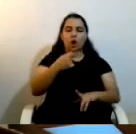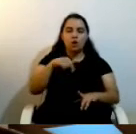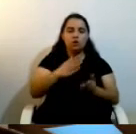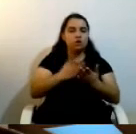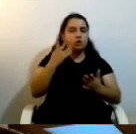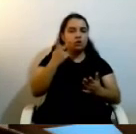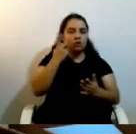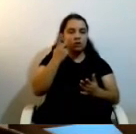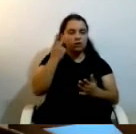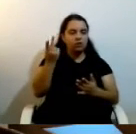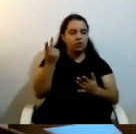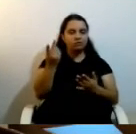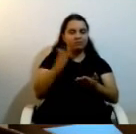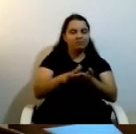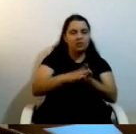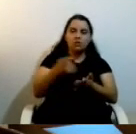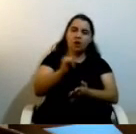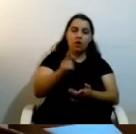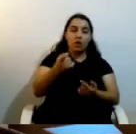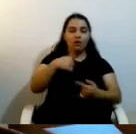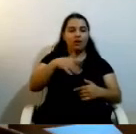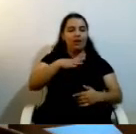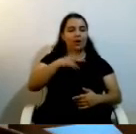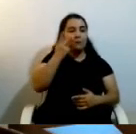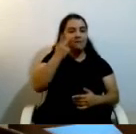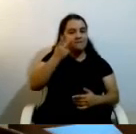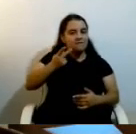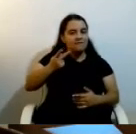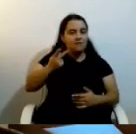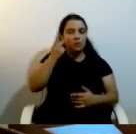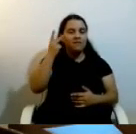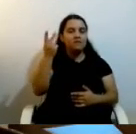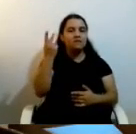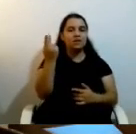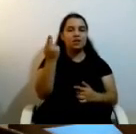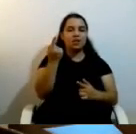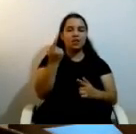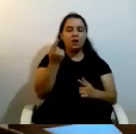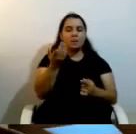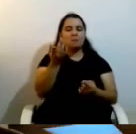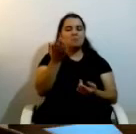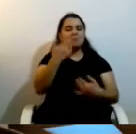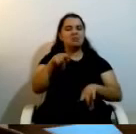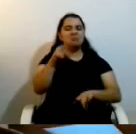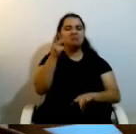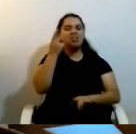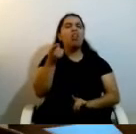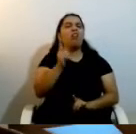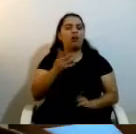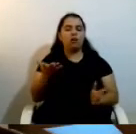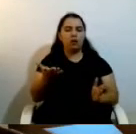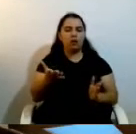want to have a life. To have a life means to grow up in our